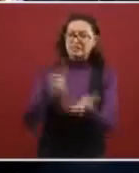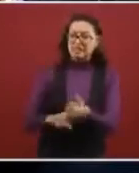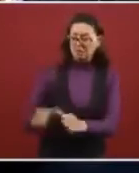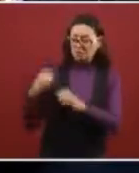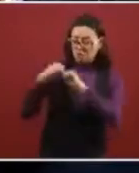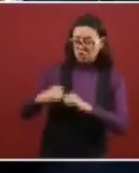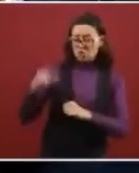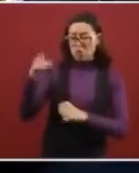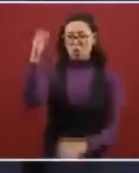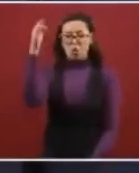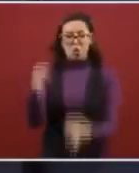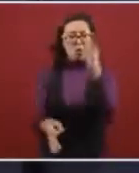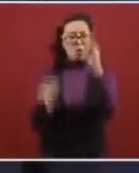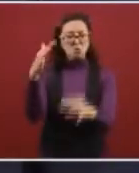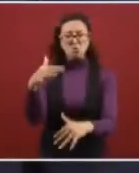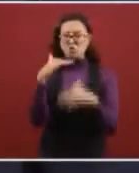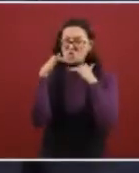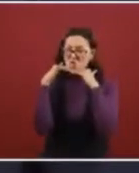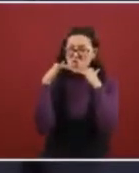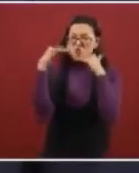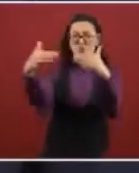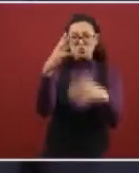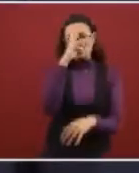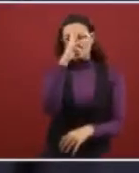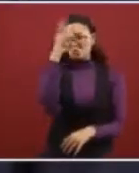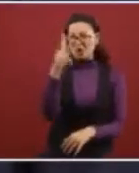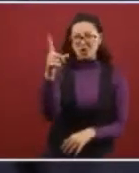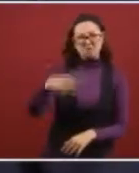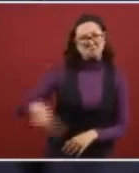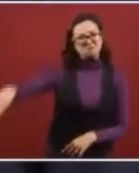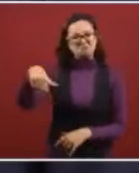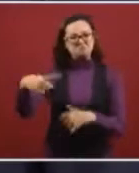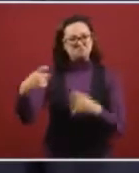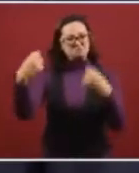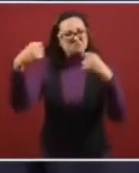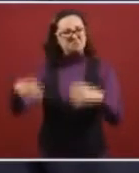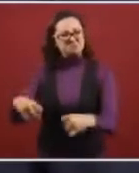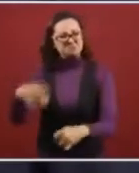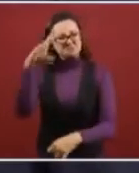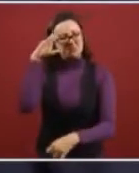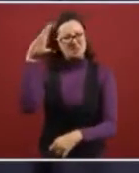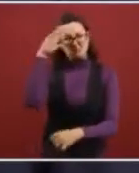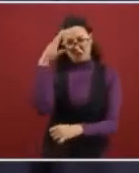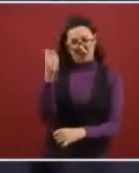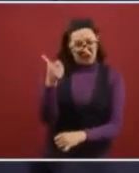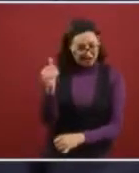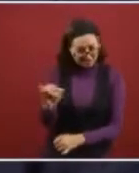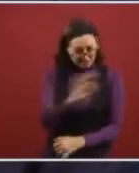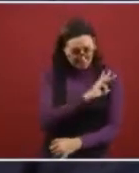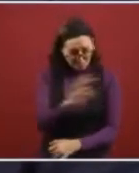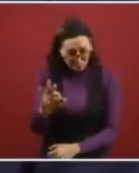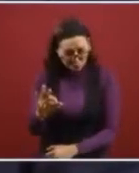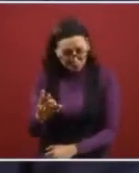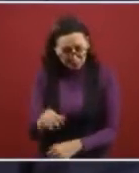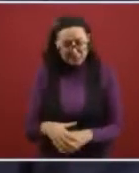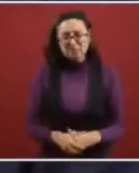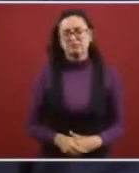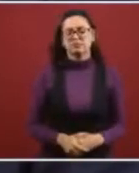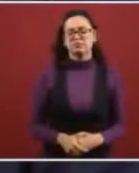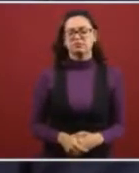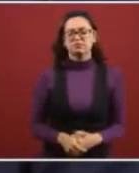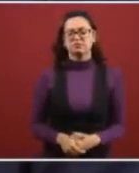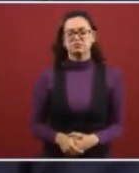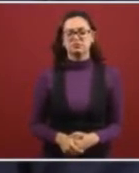un nepotismo fatal? Judicial power with nepotism and fatal corruption.